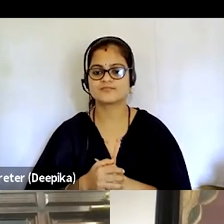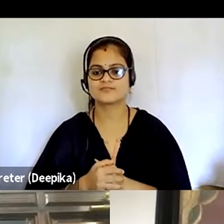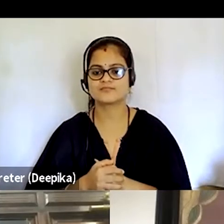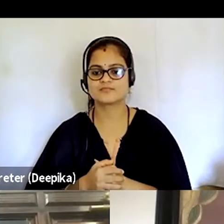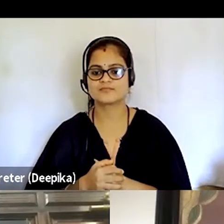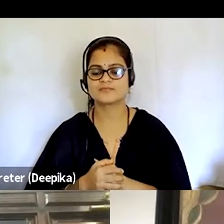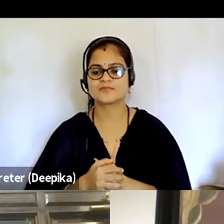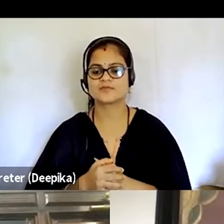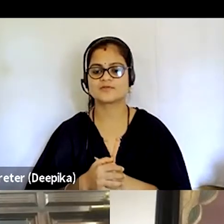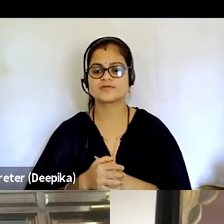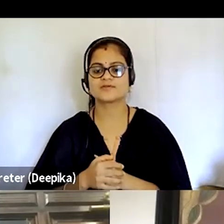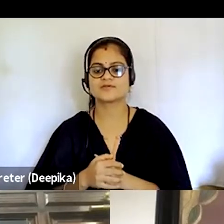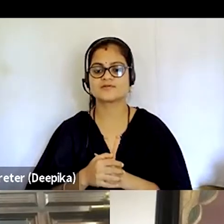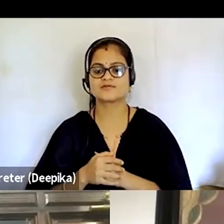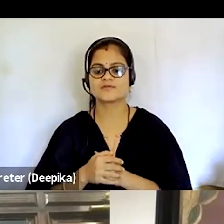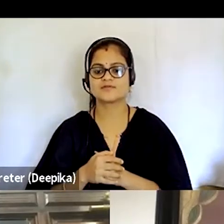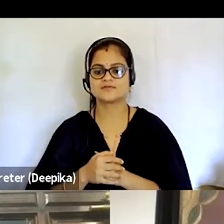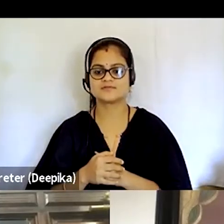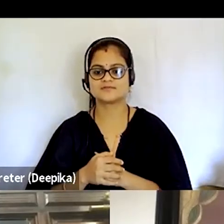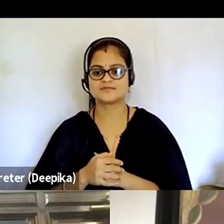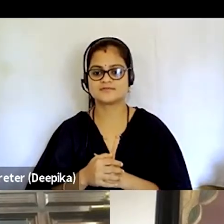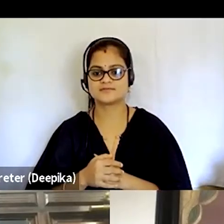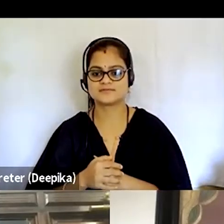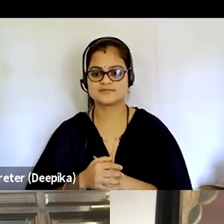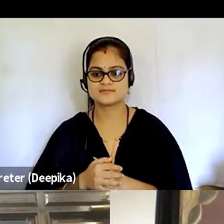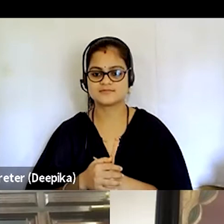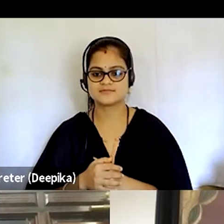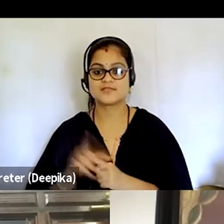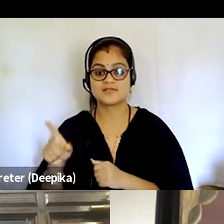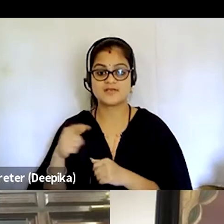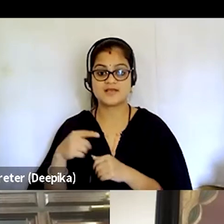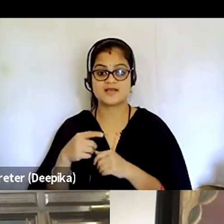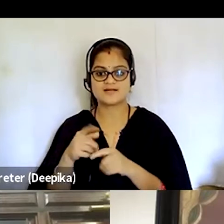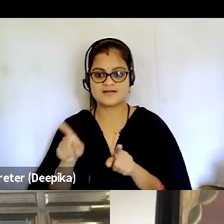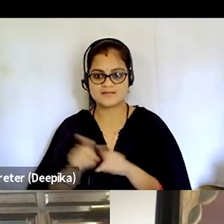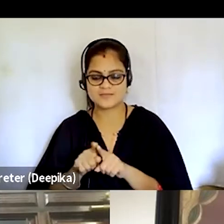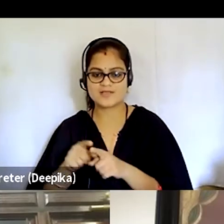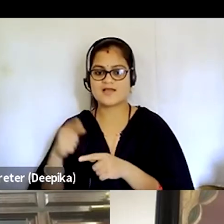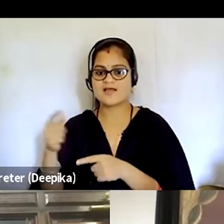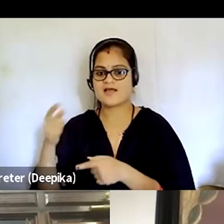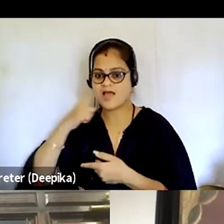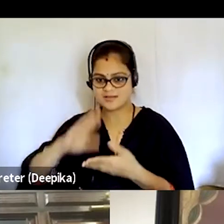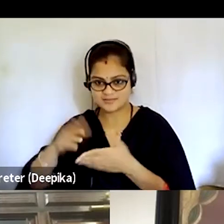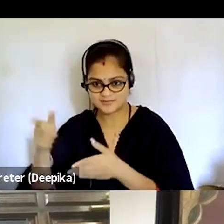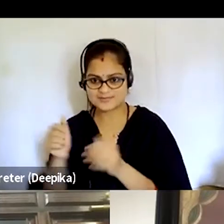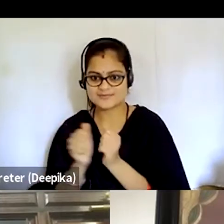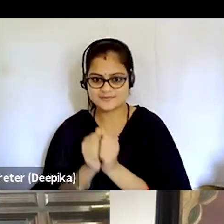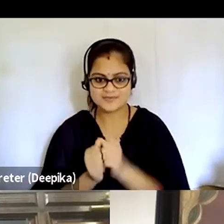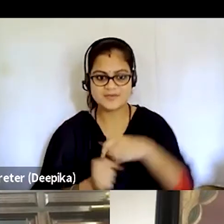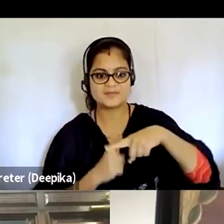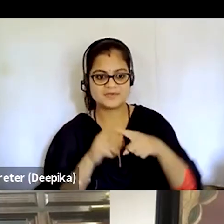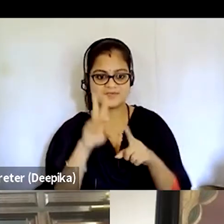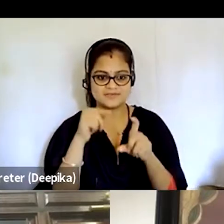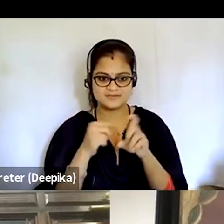became partners in Take 5, the lovely watering hole that was on Racecourse Road, my husband became a partner with an old friend of Venkat's, in fact,